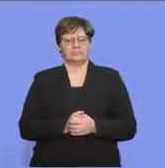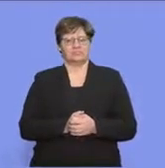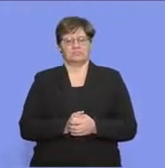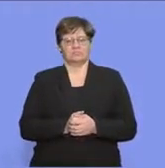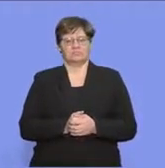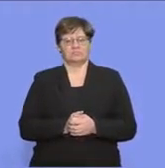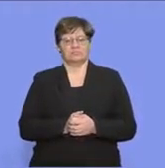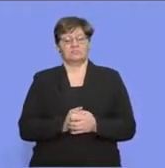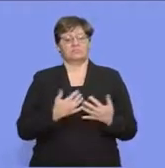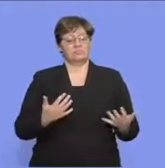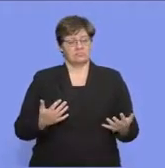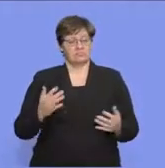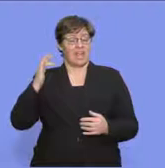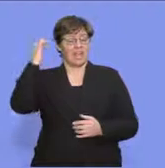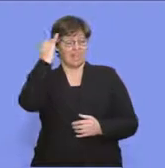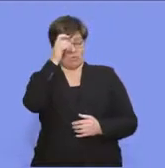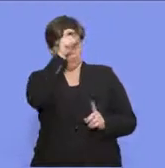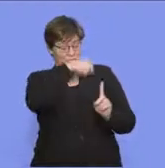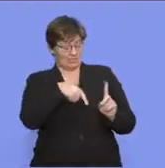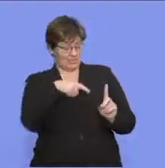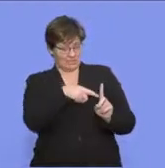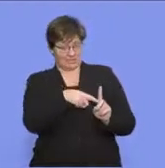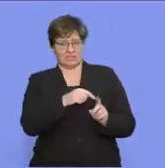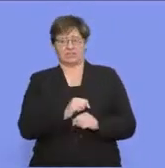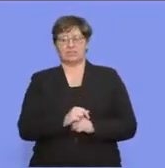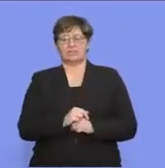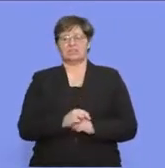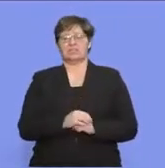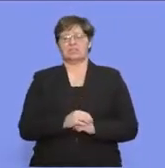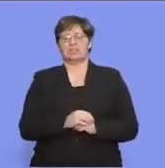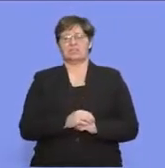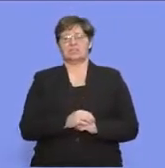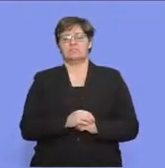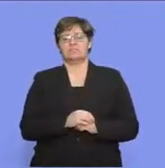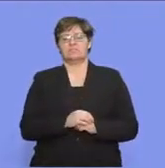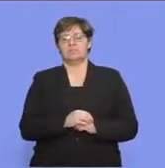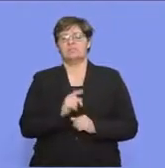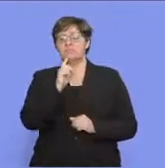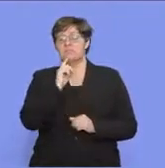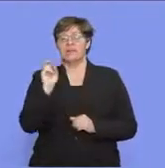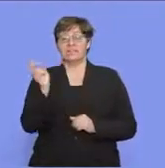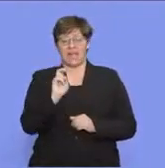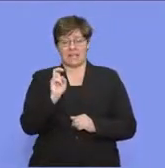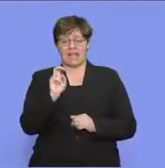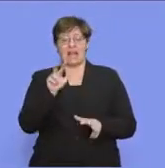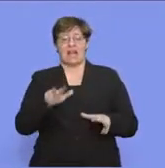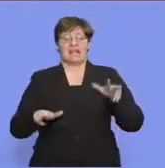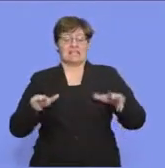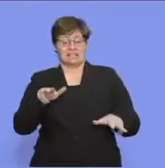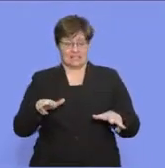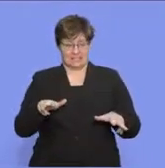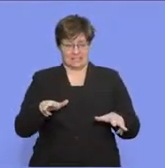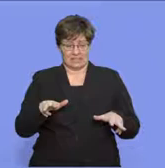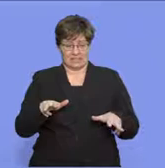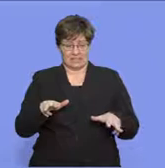Okay, according to one of the theorists, Lamarck, he says that snakes were lizard-like